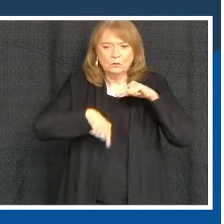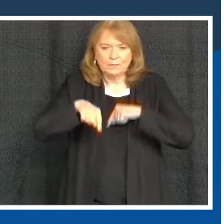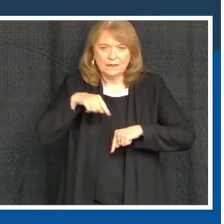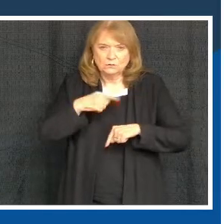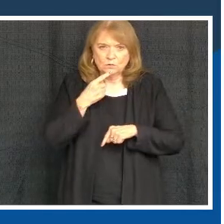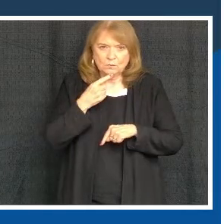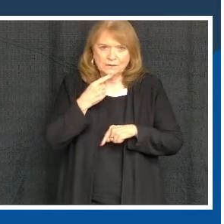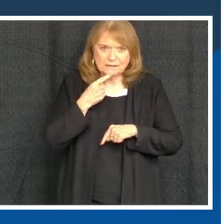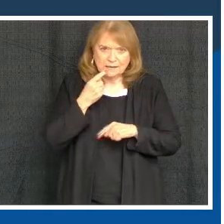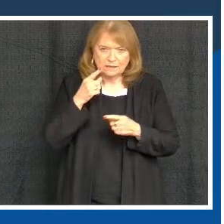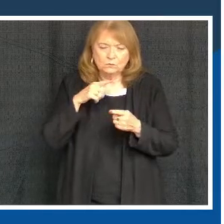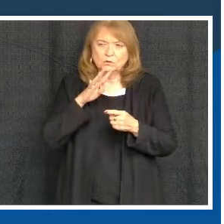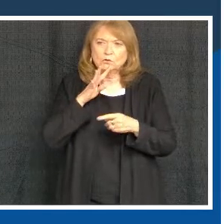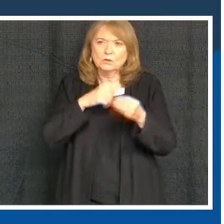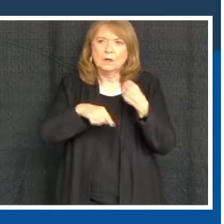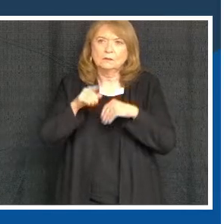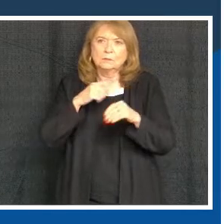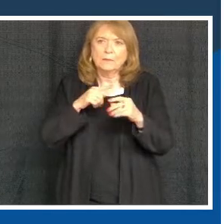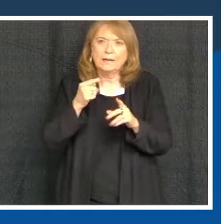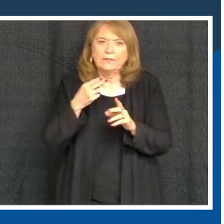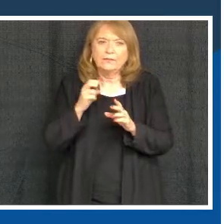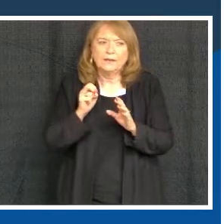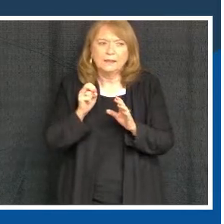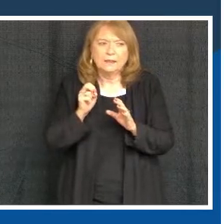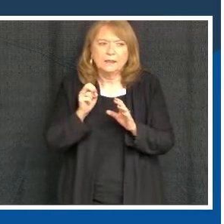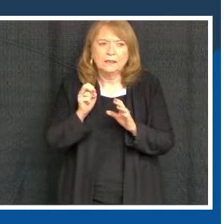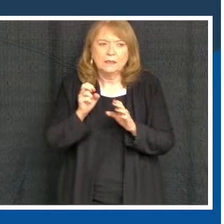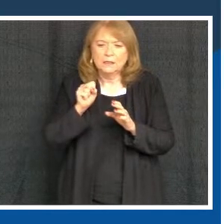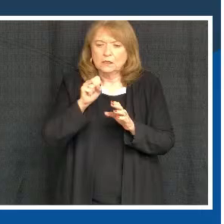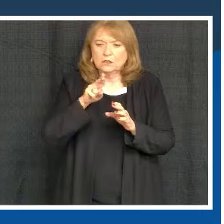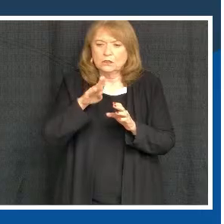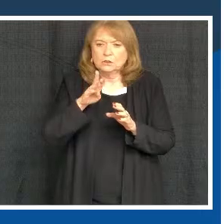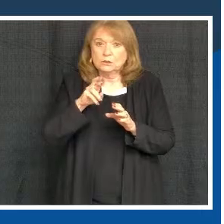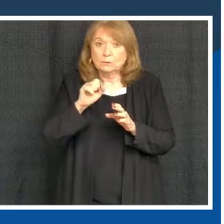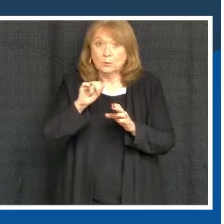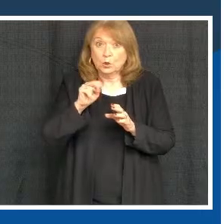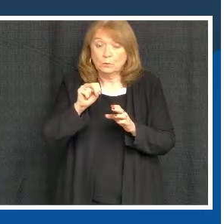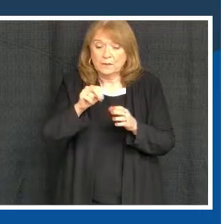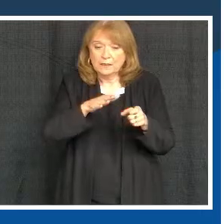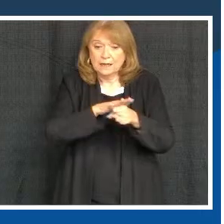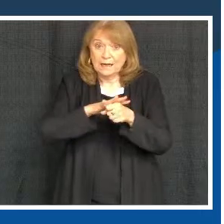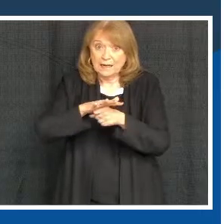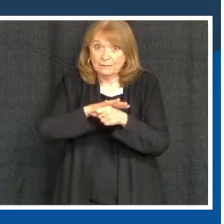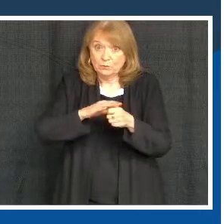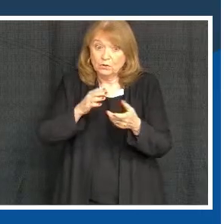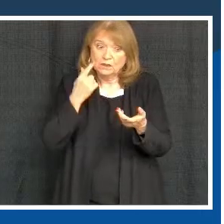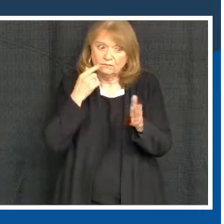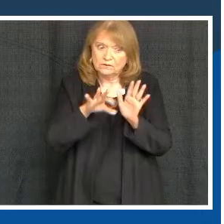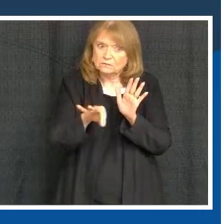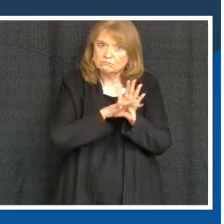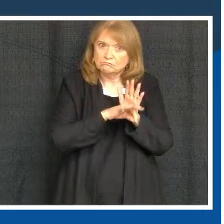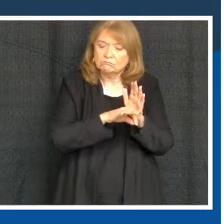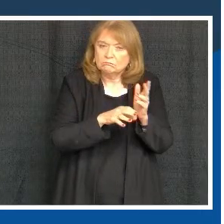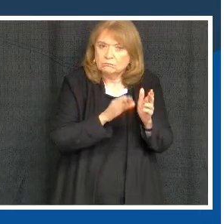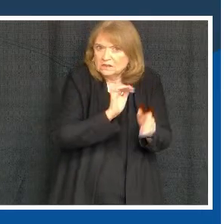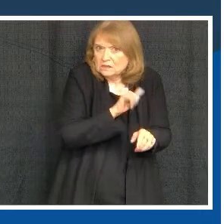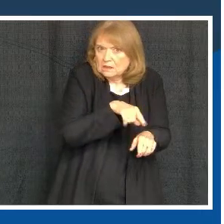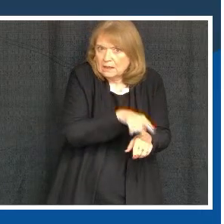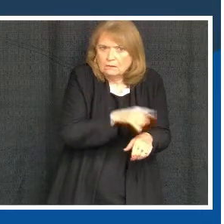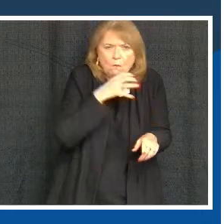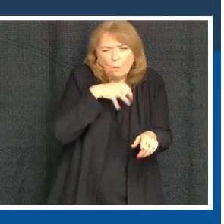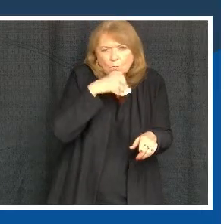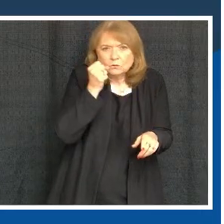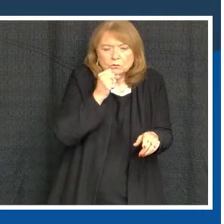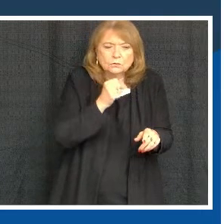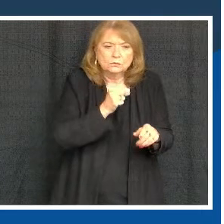there when you talk about the suburban neighborhood designation, which a lot of these core older neighborhoods of Clarksville